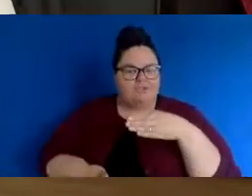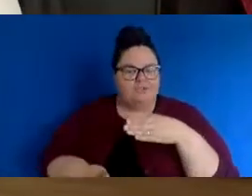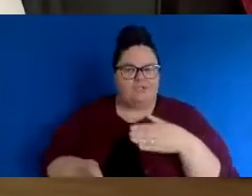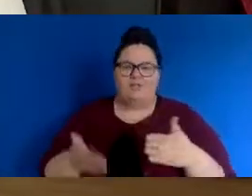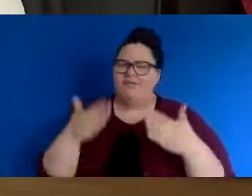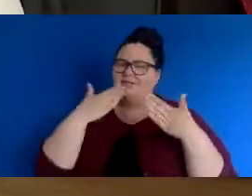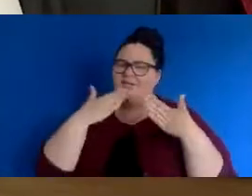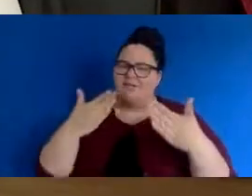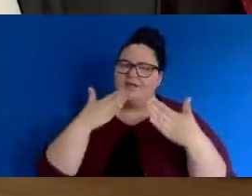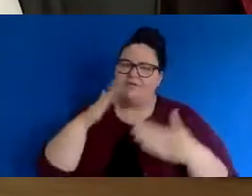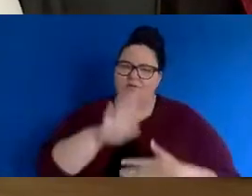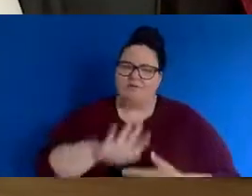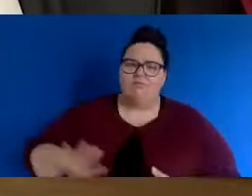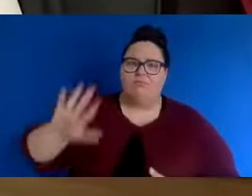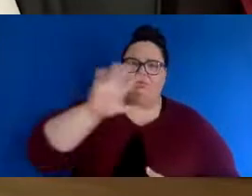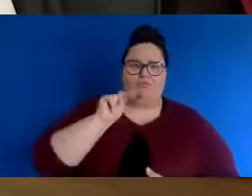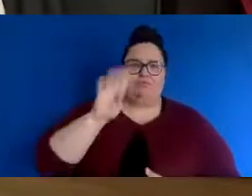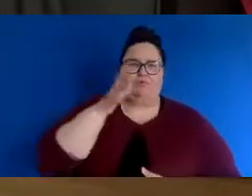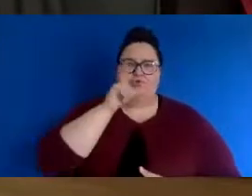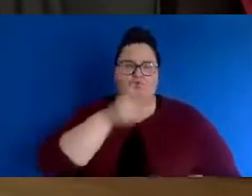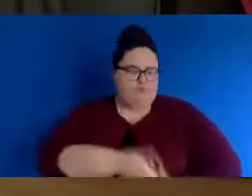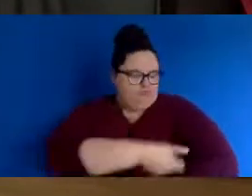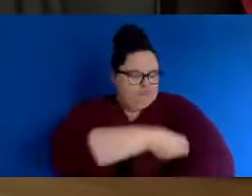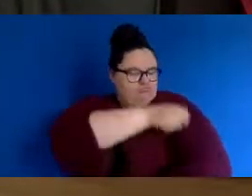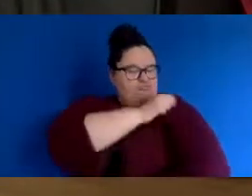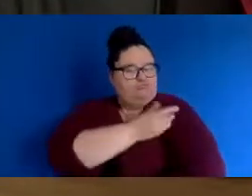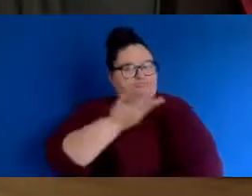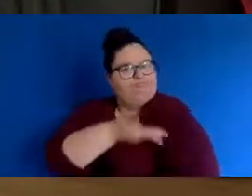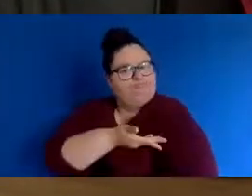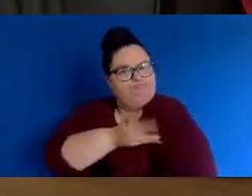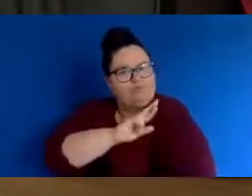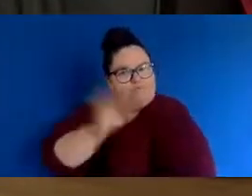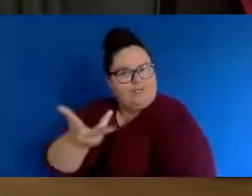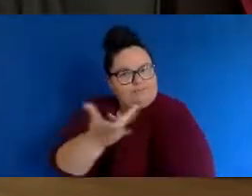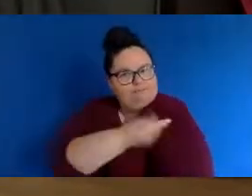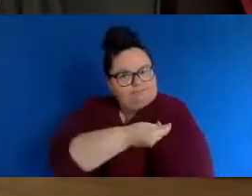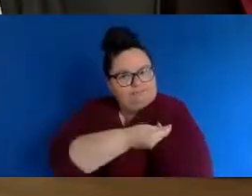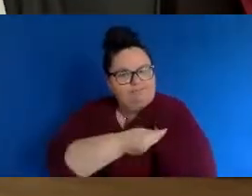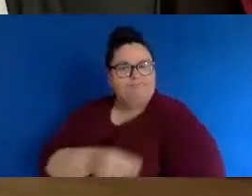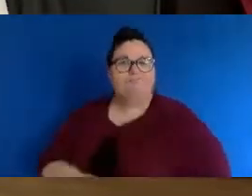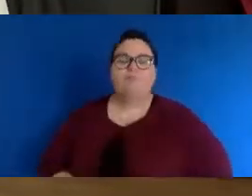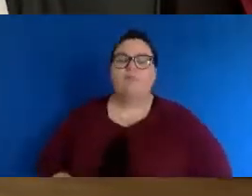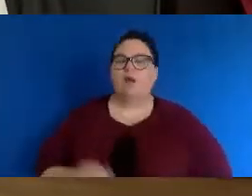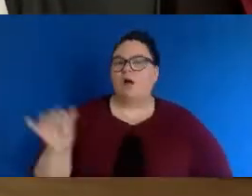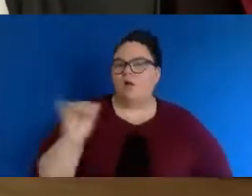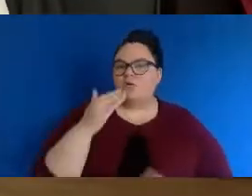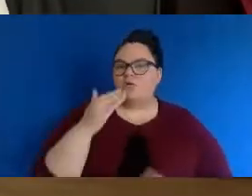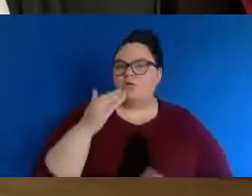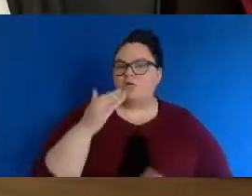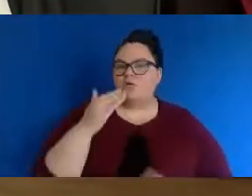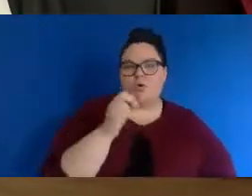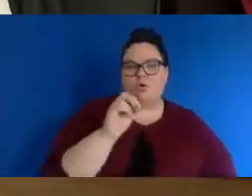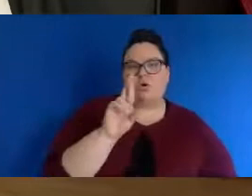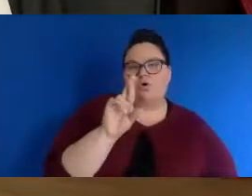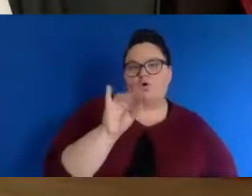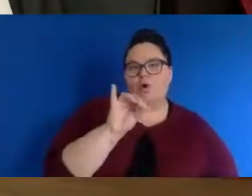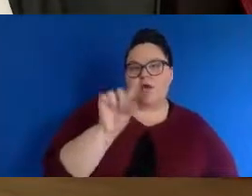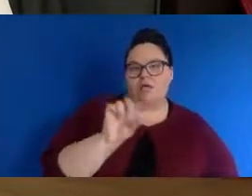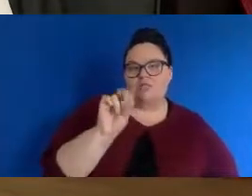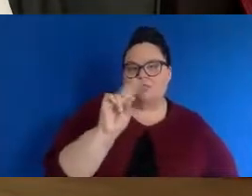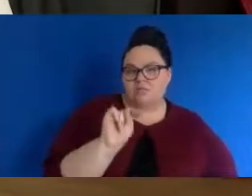every New Brunswicker who has rolled up their sleeve to receive a vaccine. I also want to thank Horizon and Vitalité Health